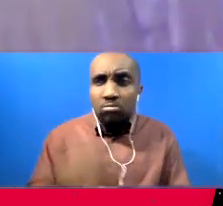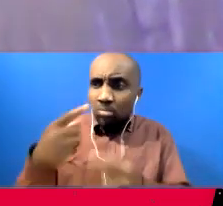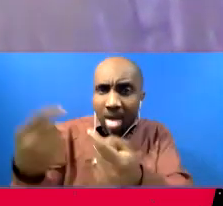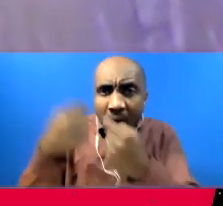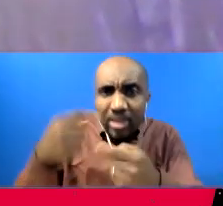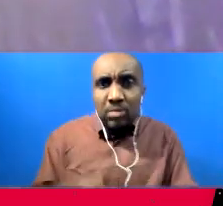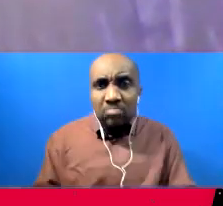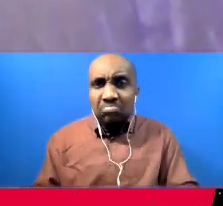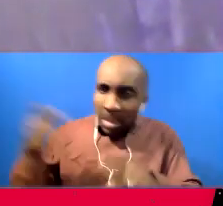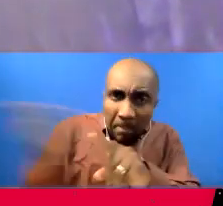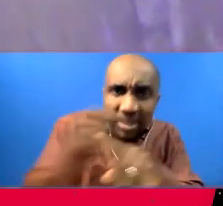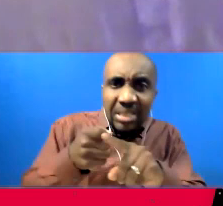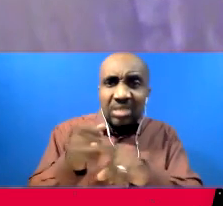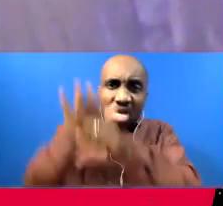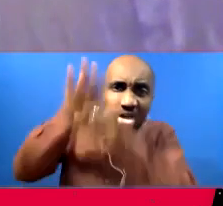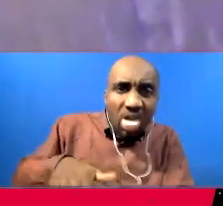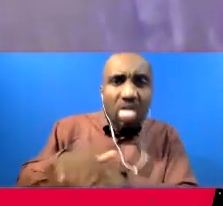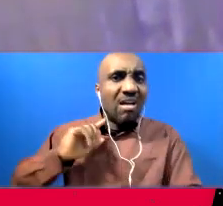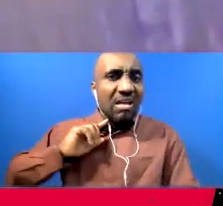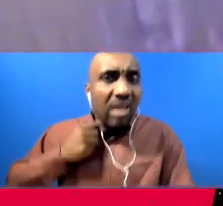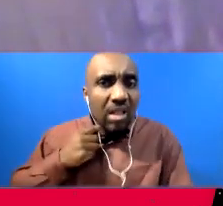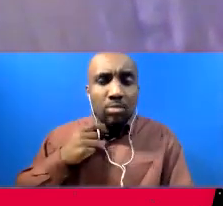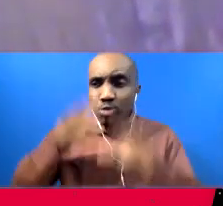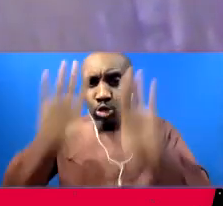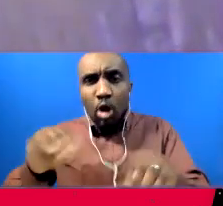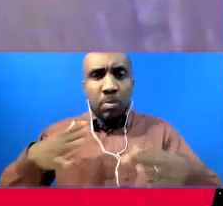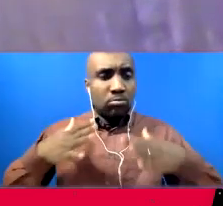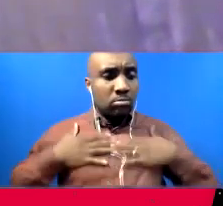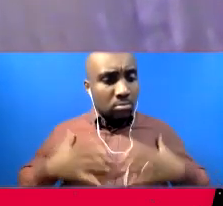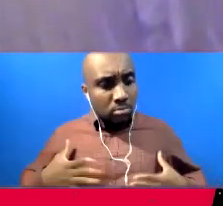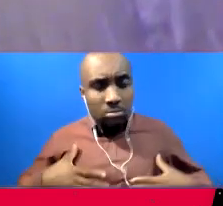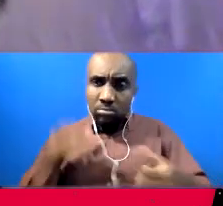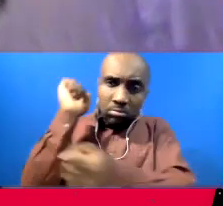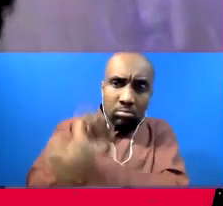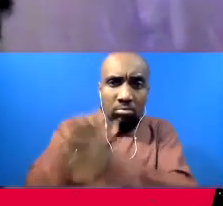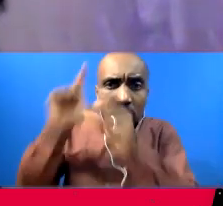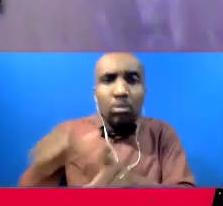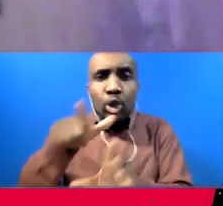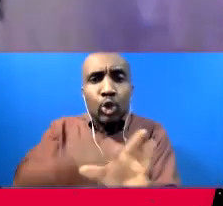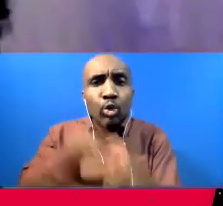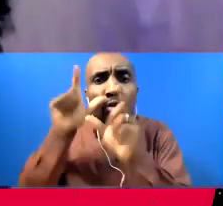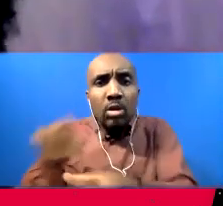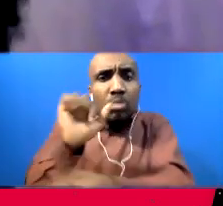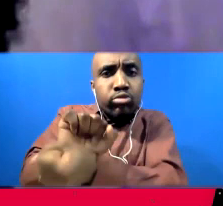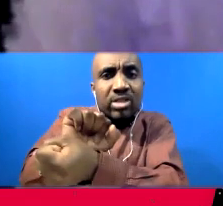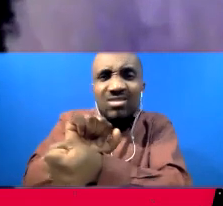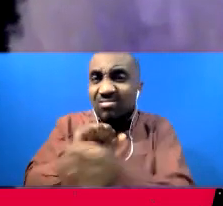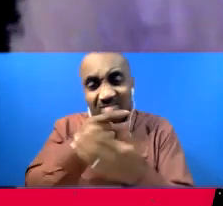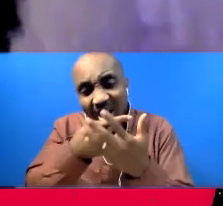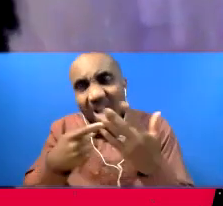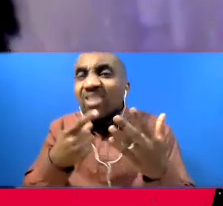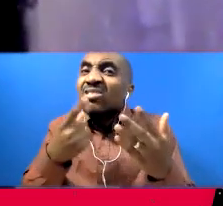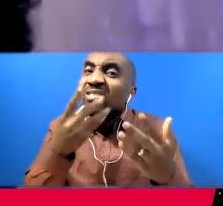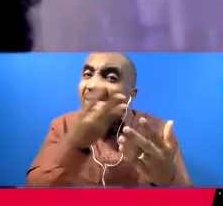to being beaten, dehumanized, and sometimes killed, stop and search, administrative detention, youth incarceration, these are only some